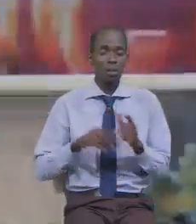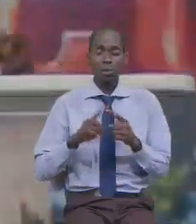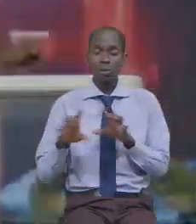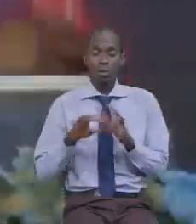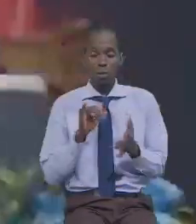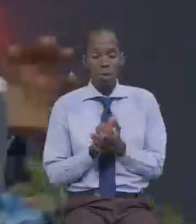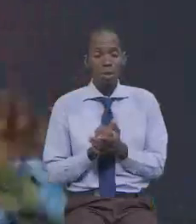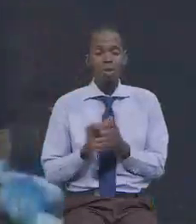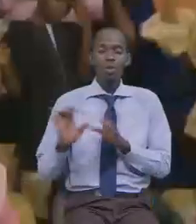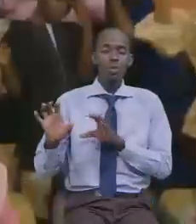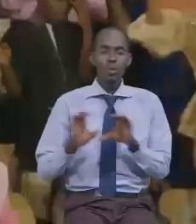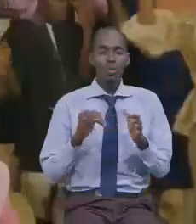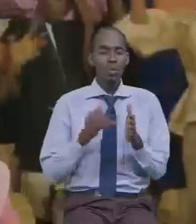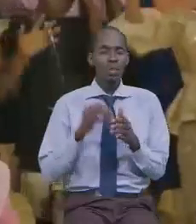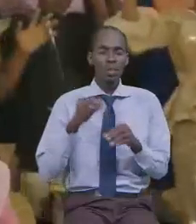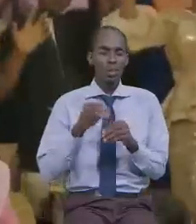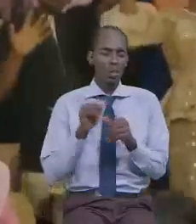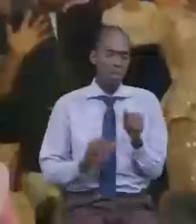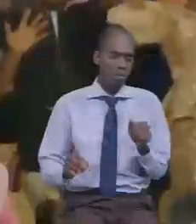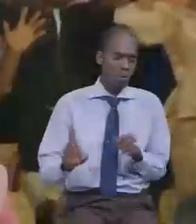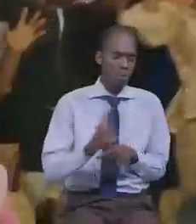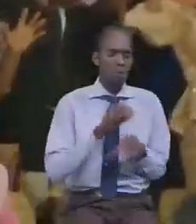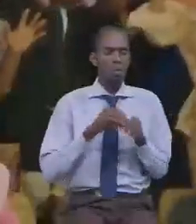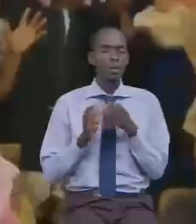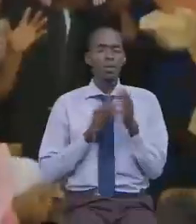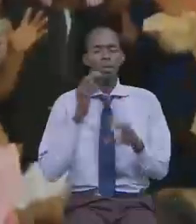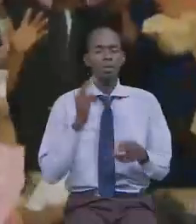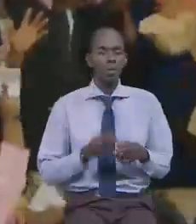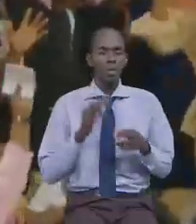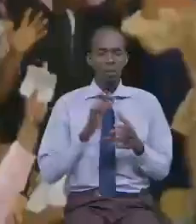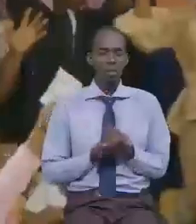in everyone in Jesus' name.